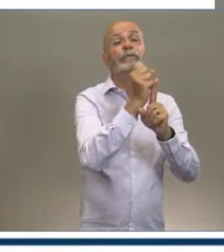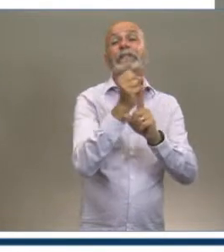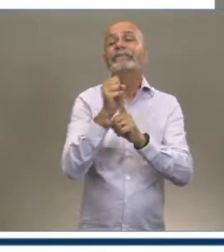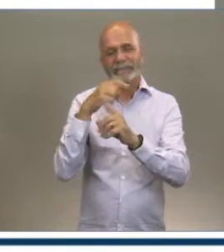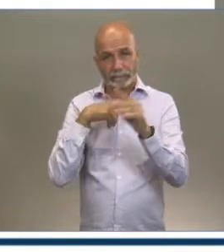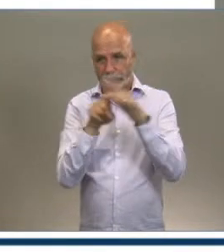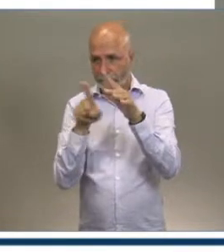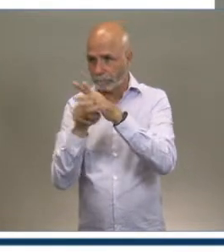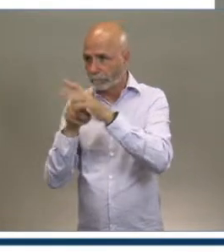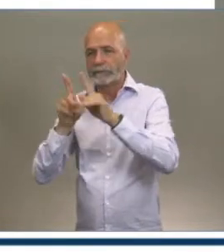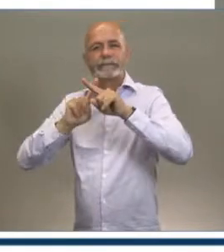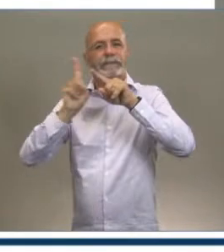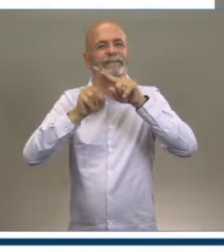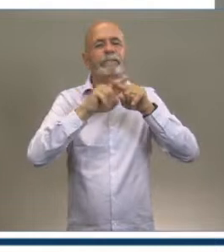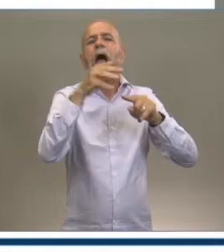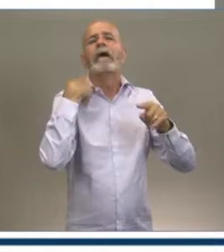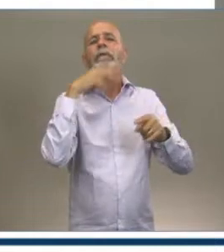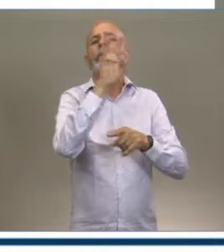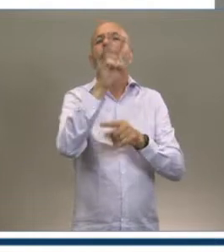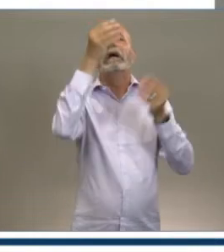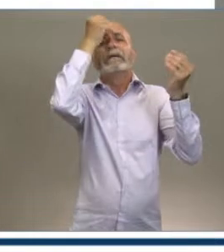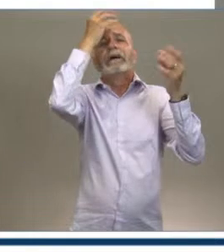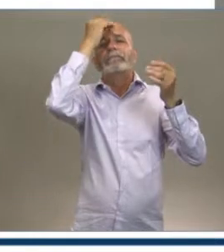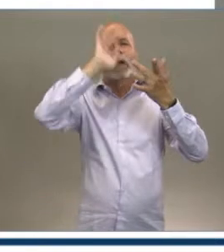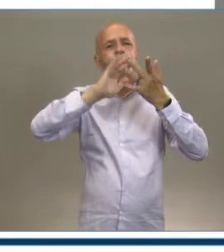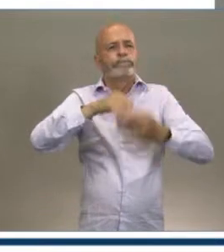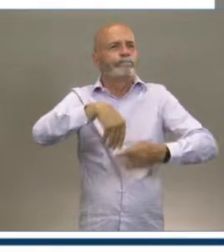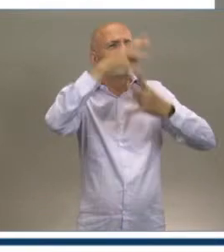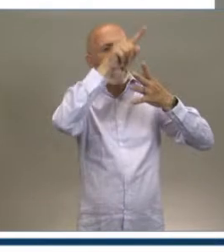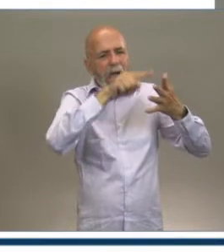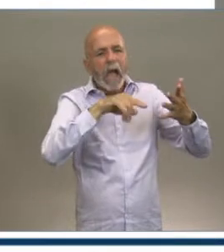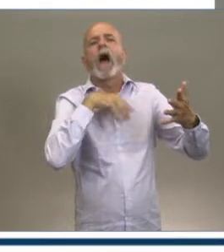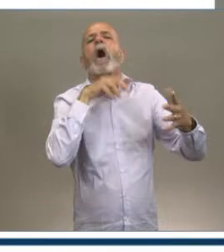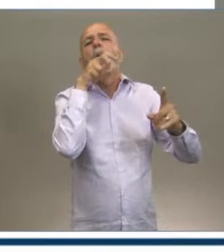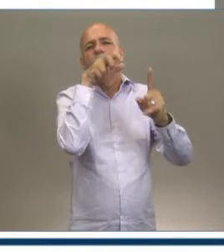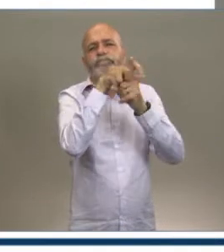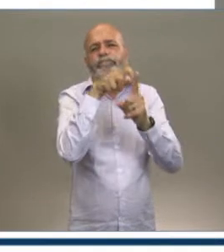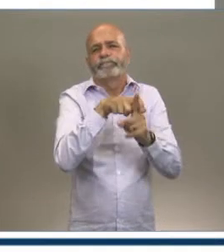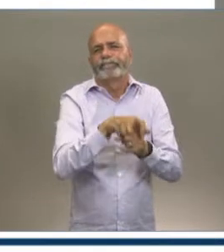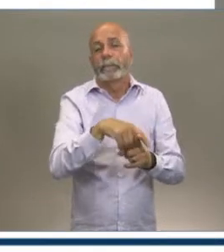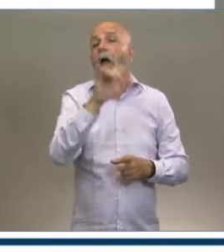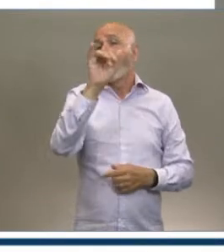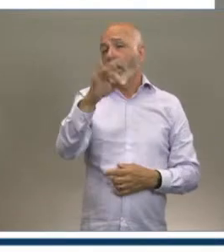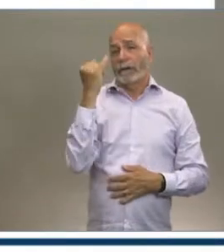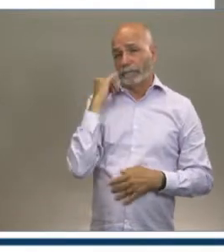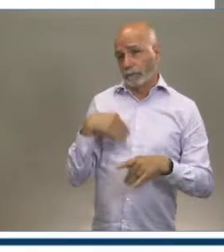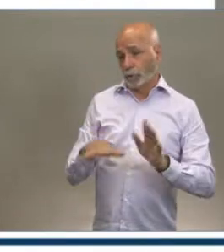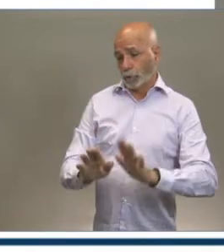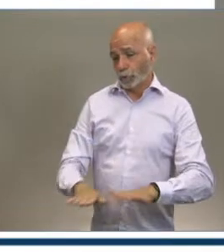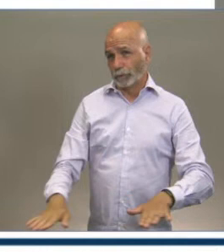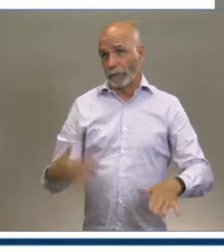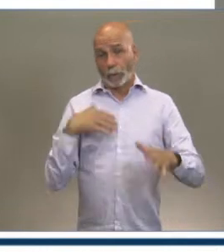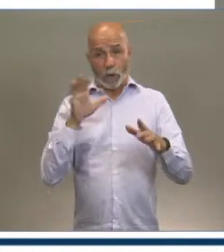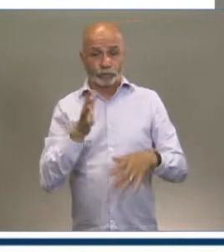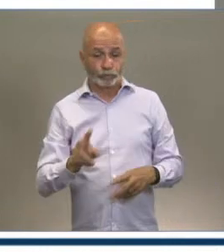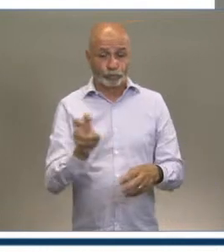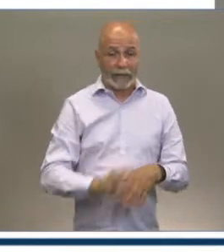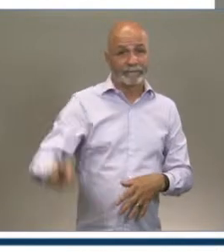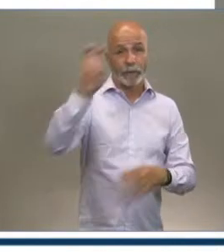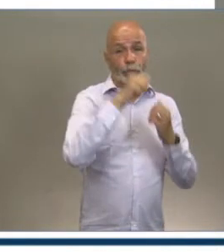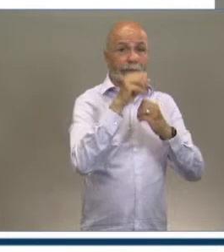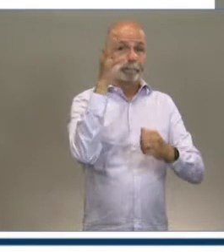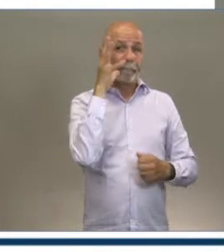but the basic principle is that if there are children and youth traveling with, whether it's a parent or a guardian, with an